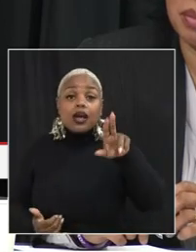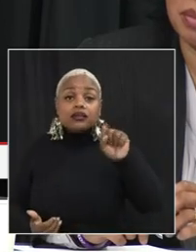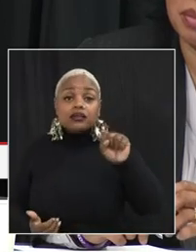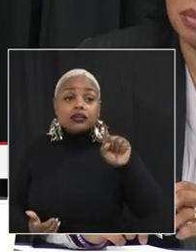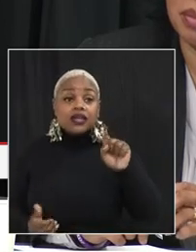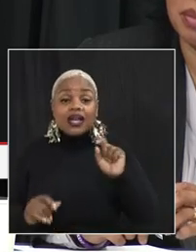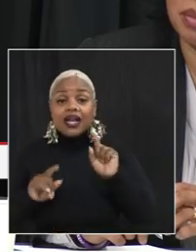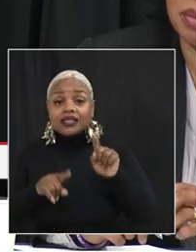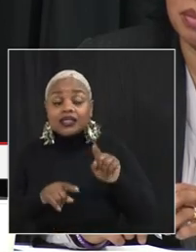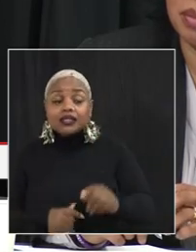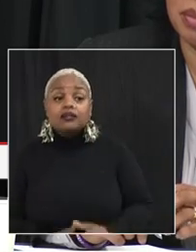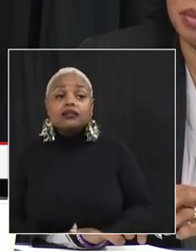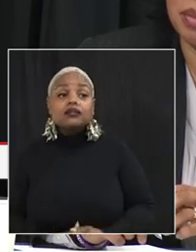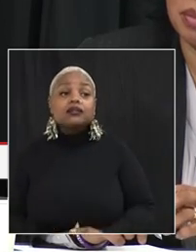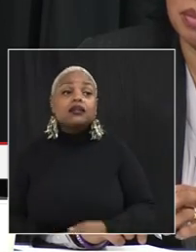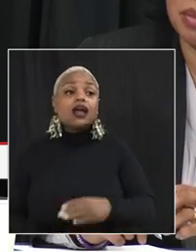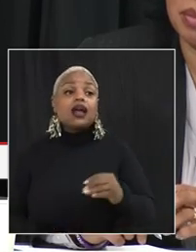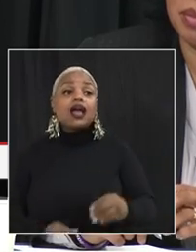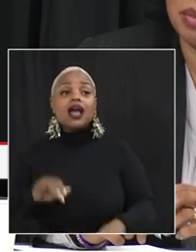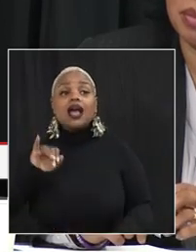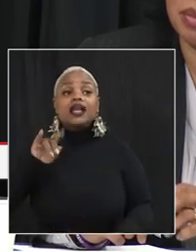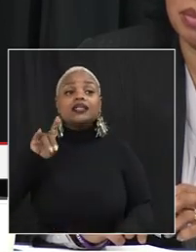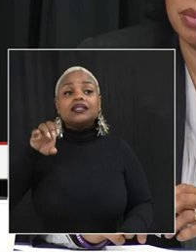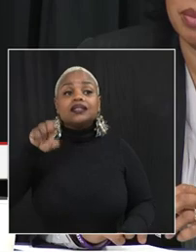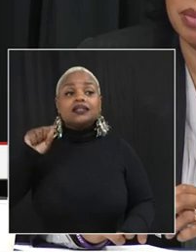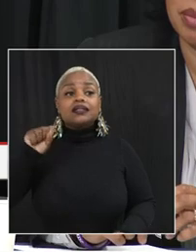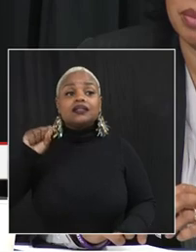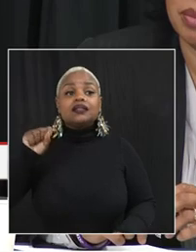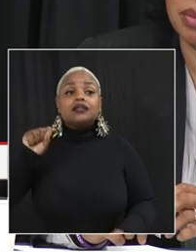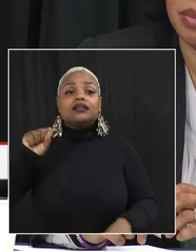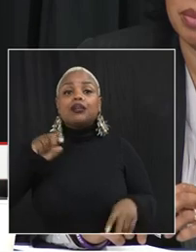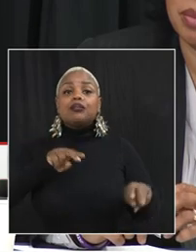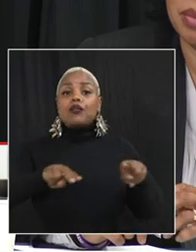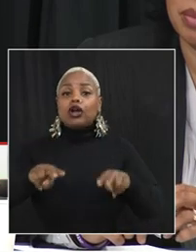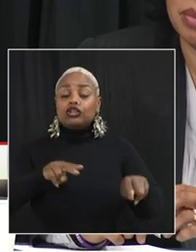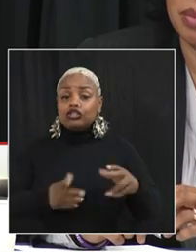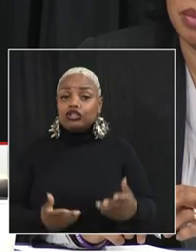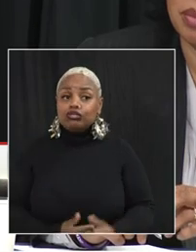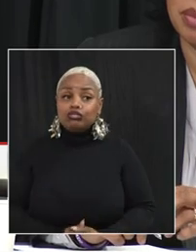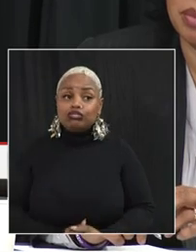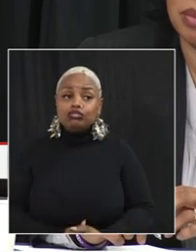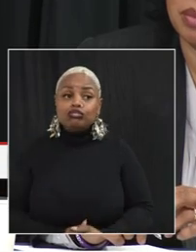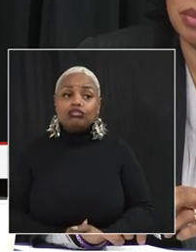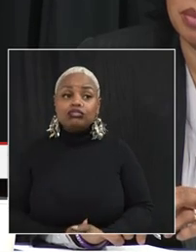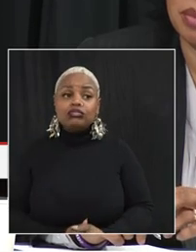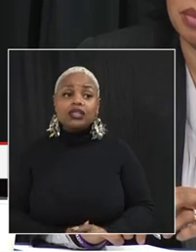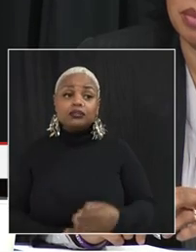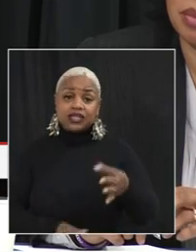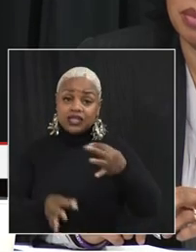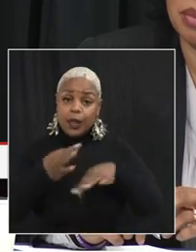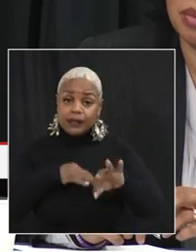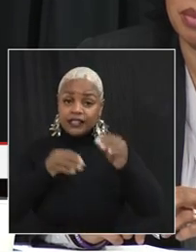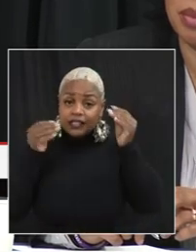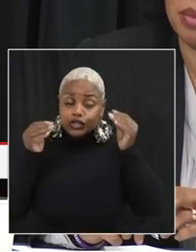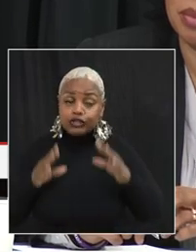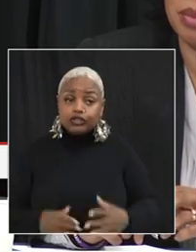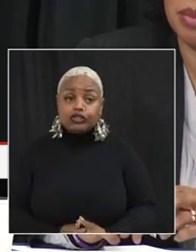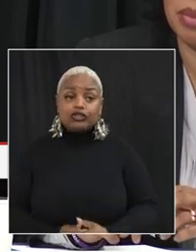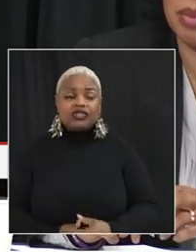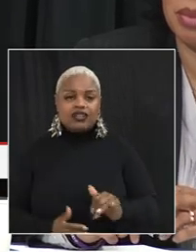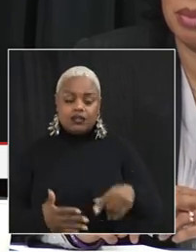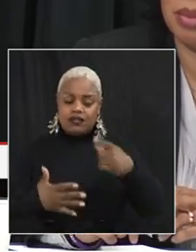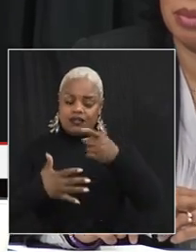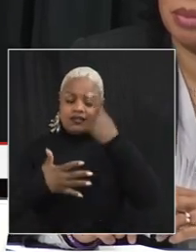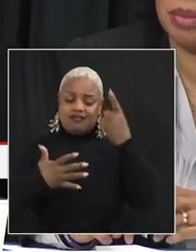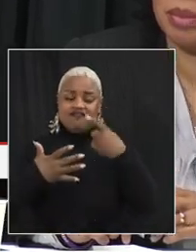you don't want something full-time, we have substitute teachers that we're always looking for. So there are ways in that